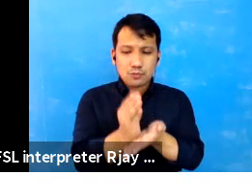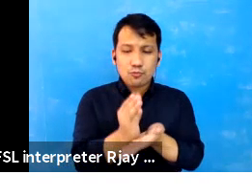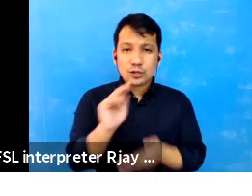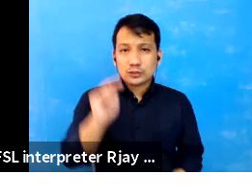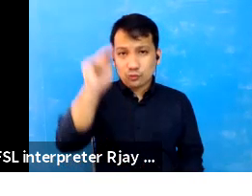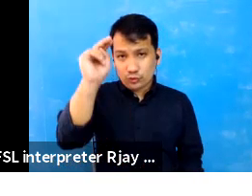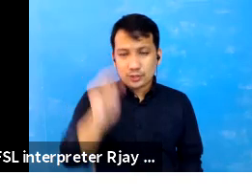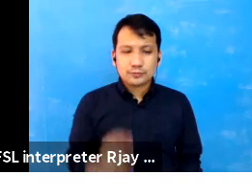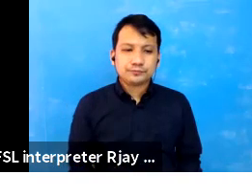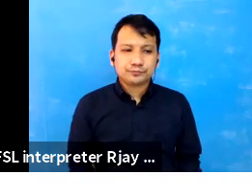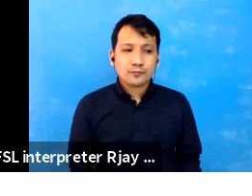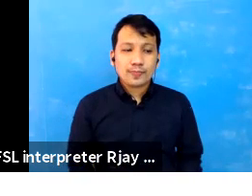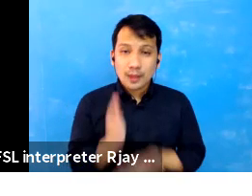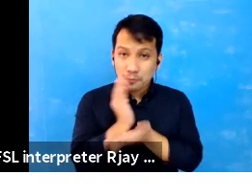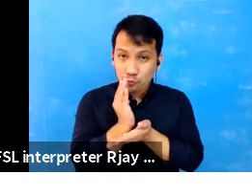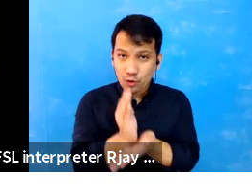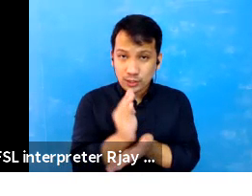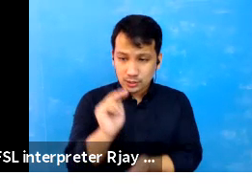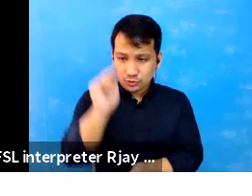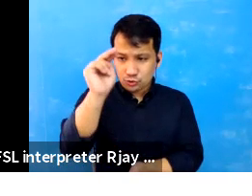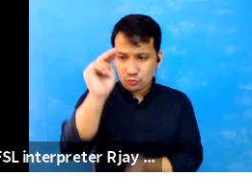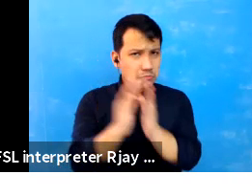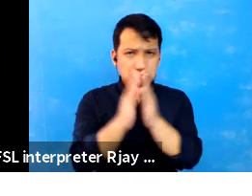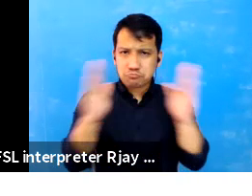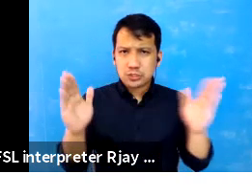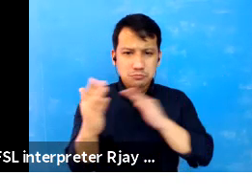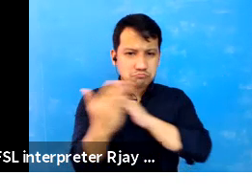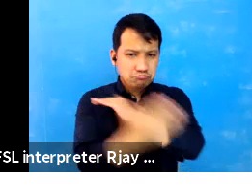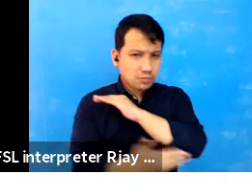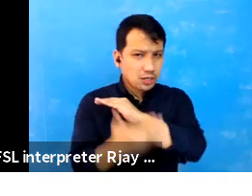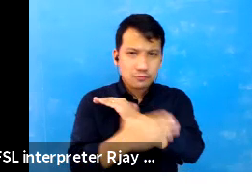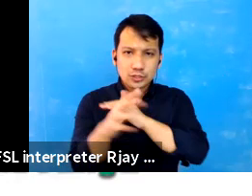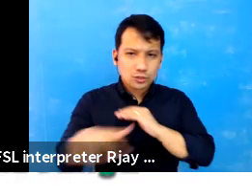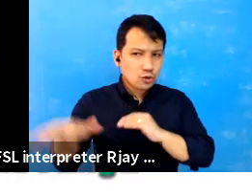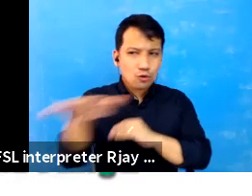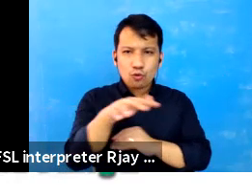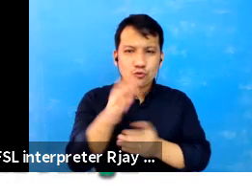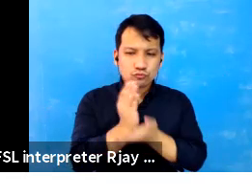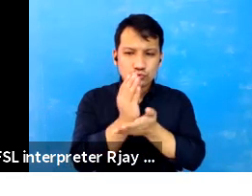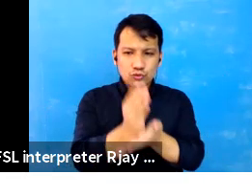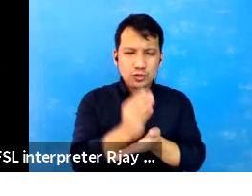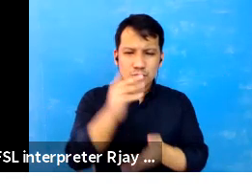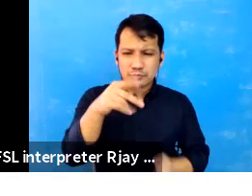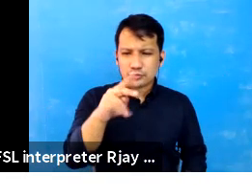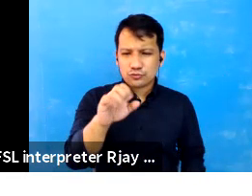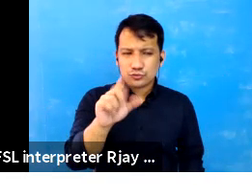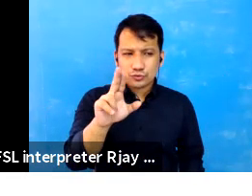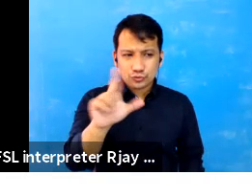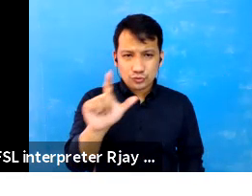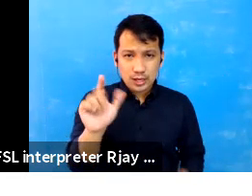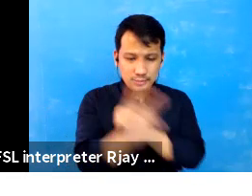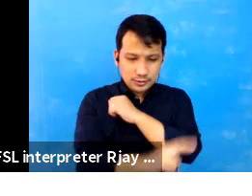Norte. Zamboanga del Norte is the biggest province in the whole Zamboanga Peninsula, Region